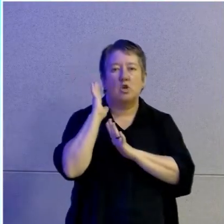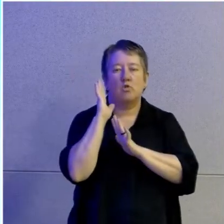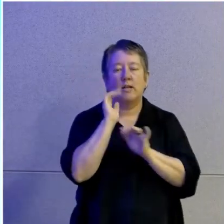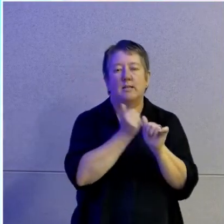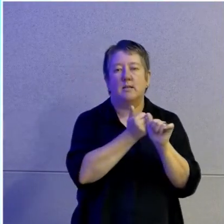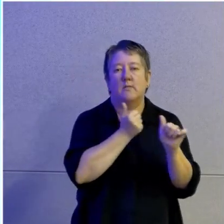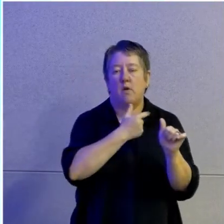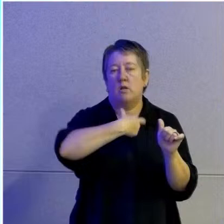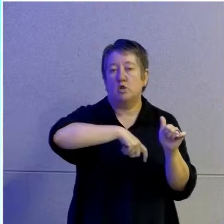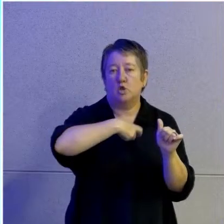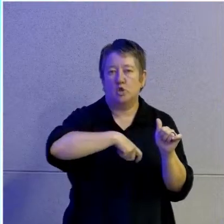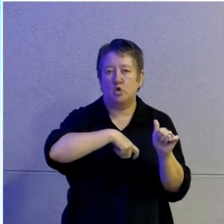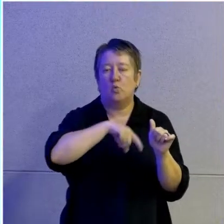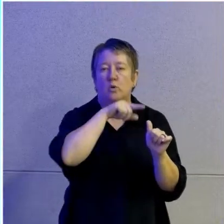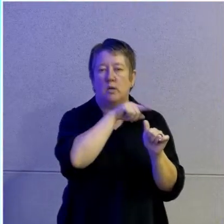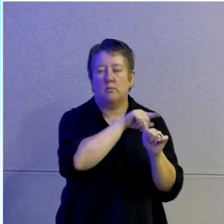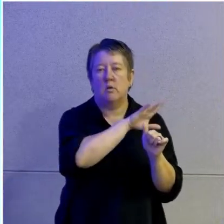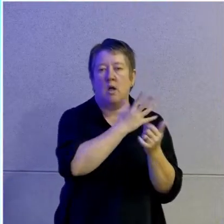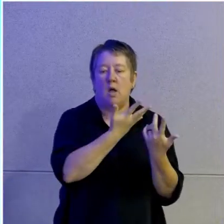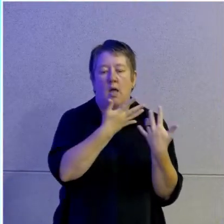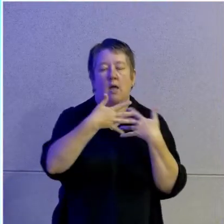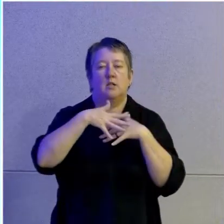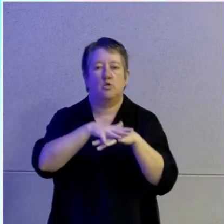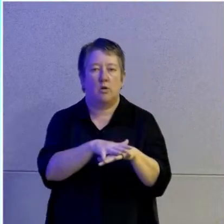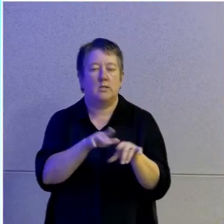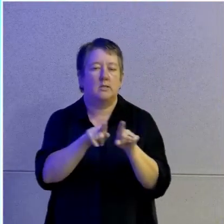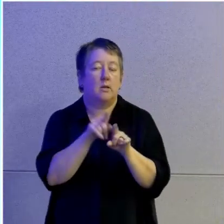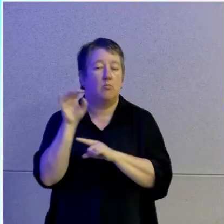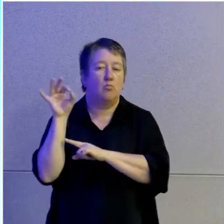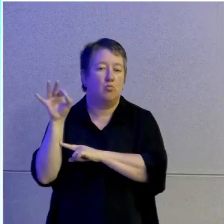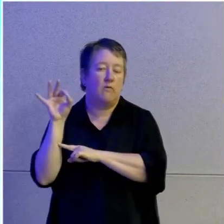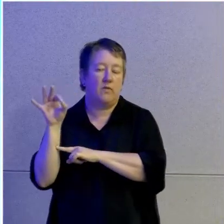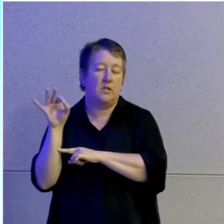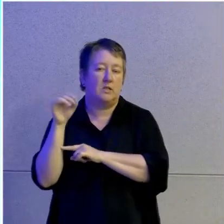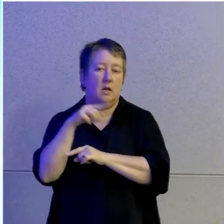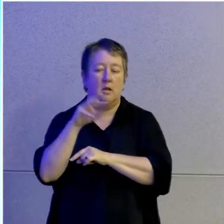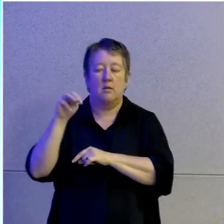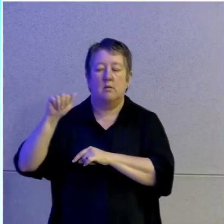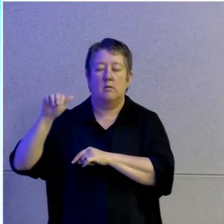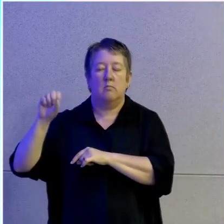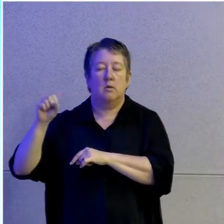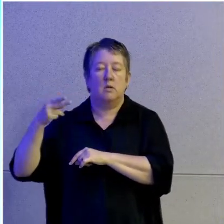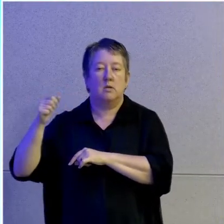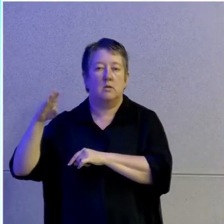disadvantaged students, as it was mentioned by Professor Mashabela,